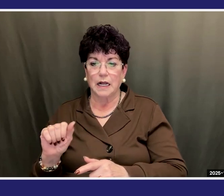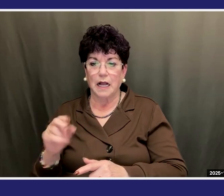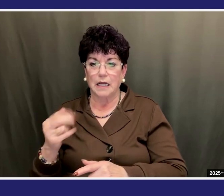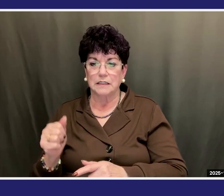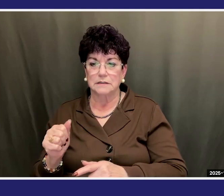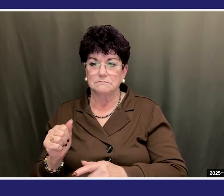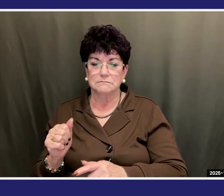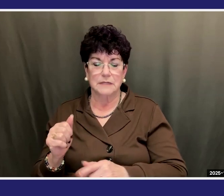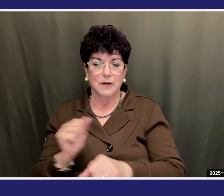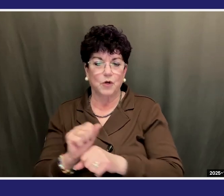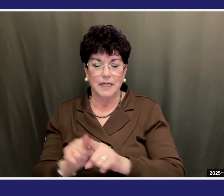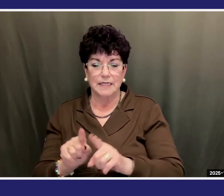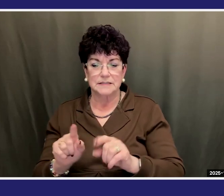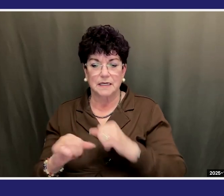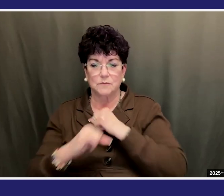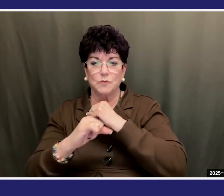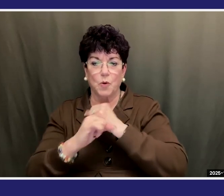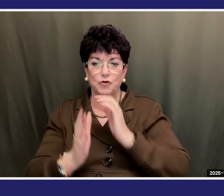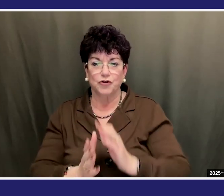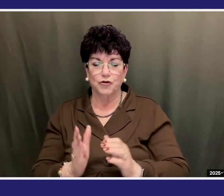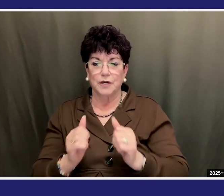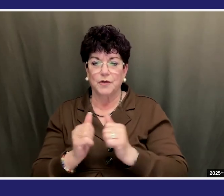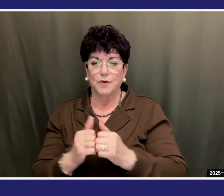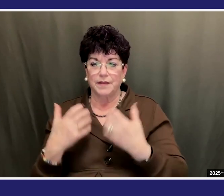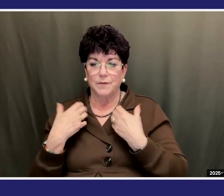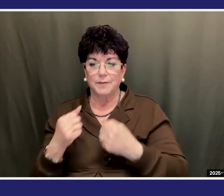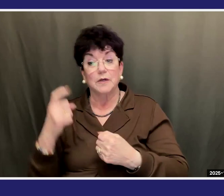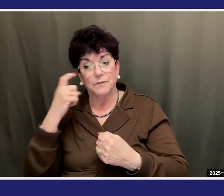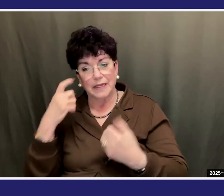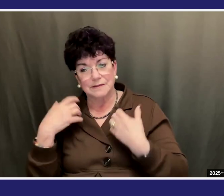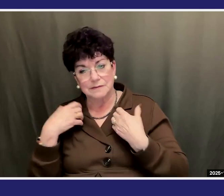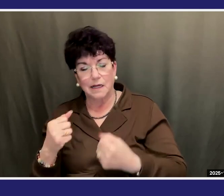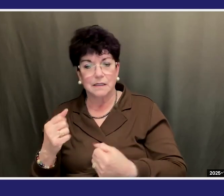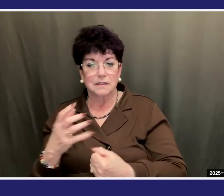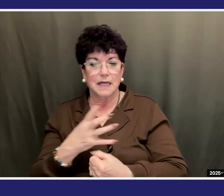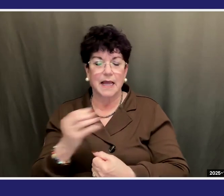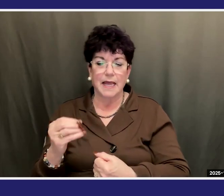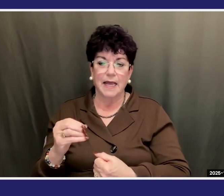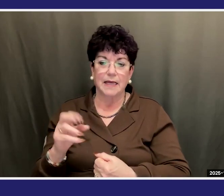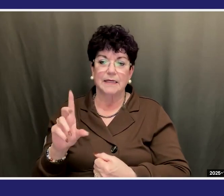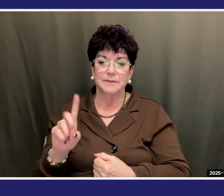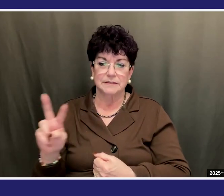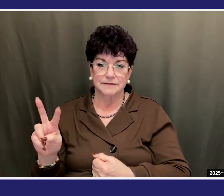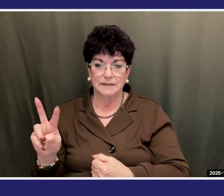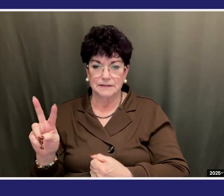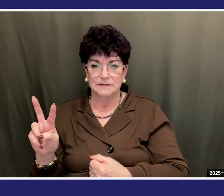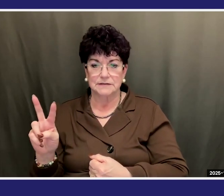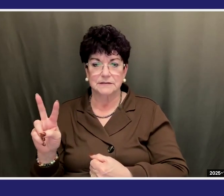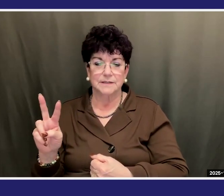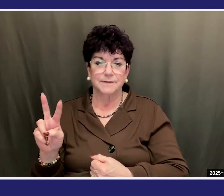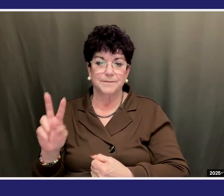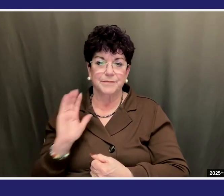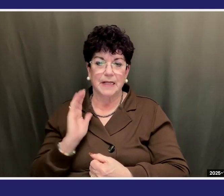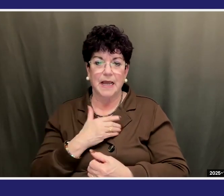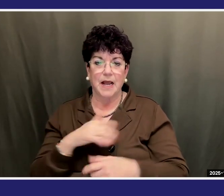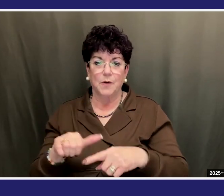salud mental mental y health, violencia mental doméstica. health and well-being. Les And our agradezco por mantener practices based on prácticas basadas evidences en defined by the evidencia